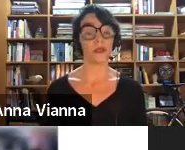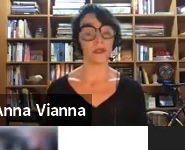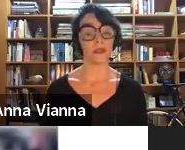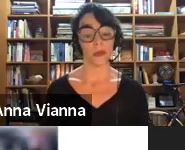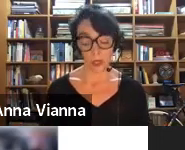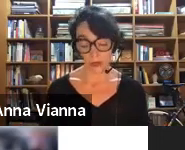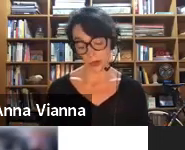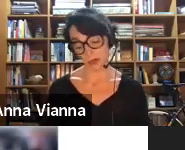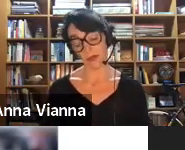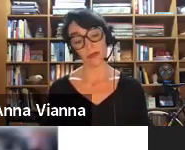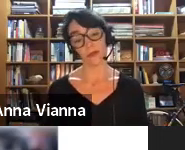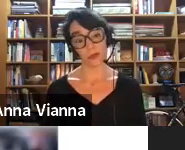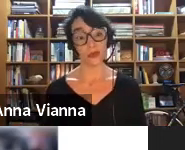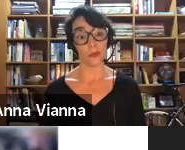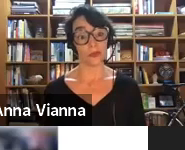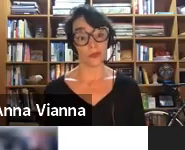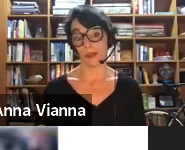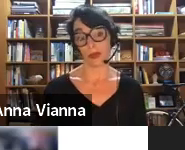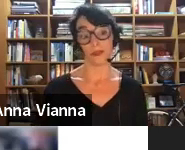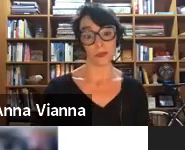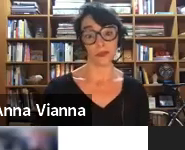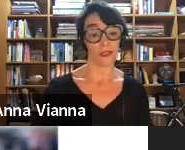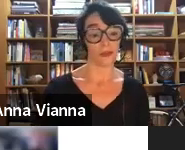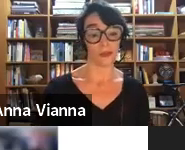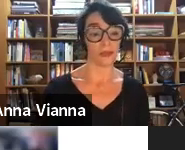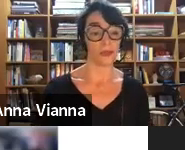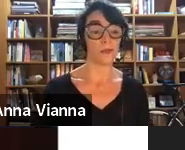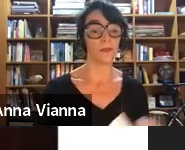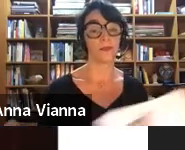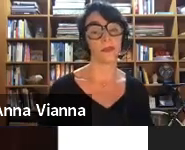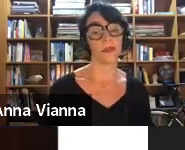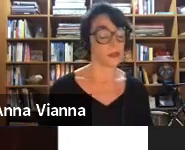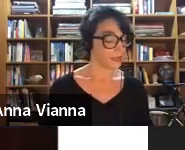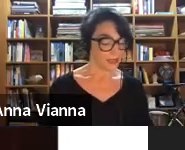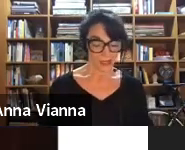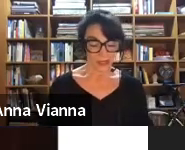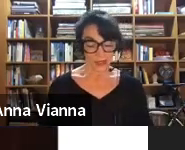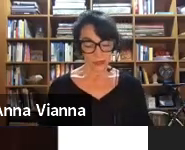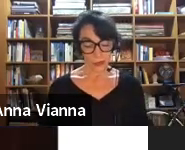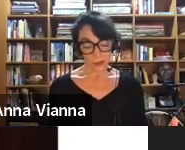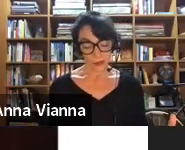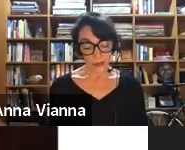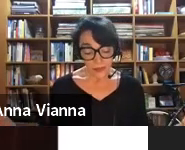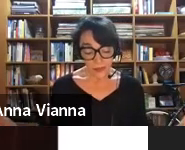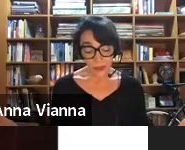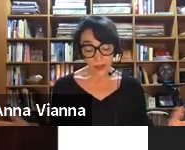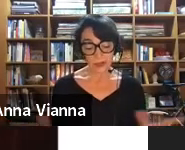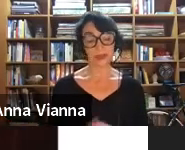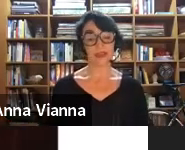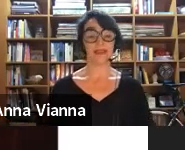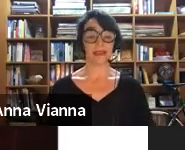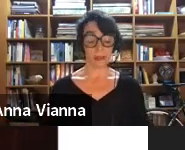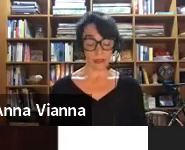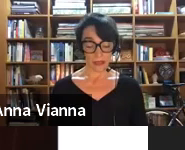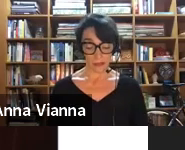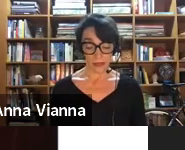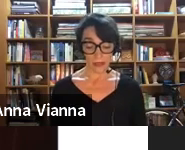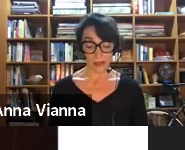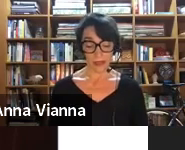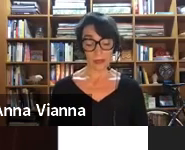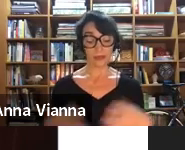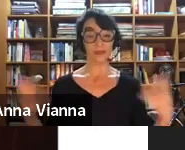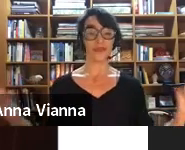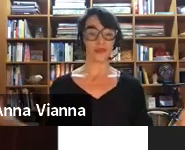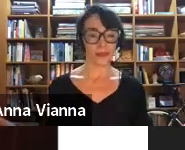royal weddings are much harder to interpret than the Oscars, I can assure you. So since 2008, I became